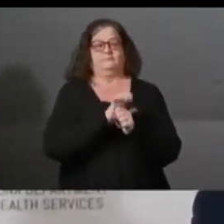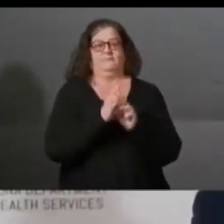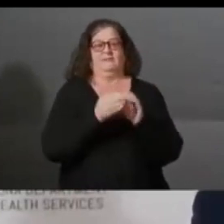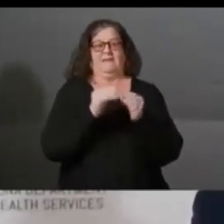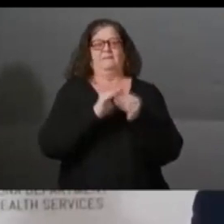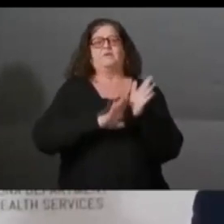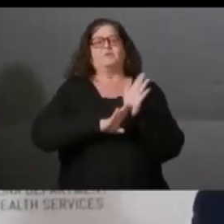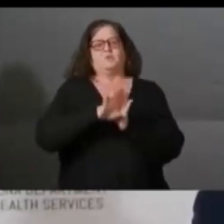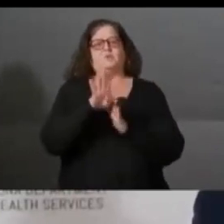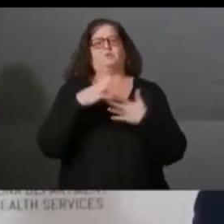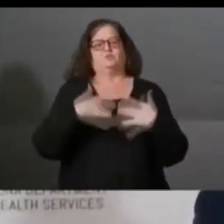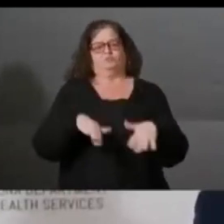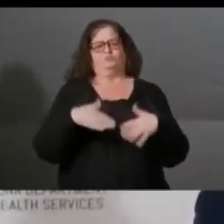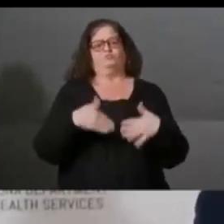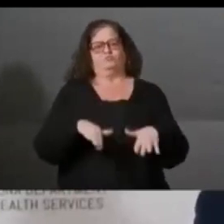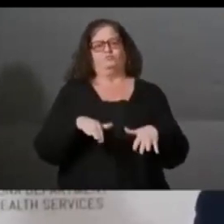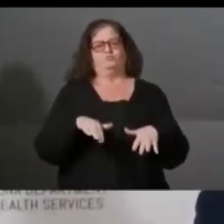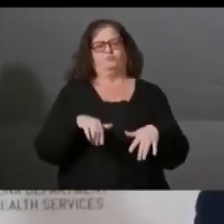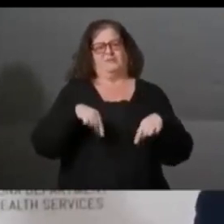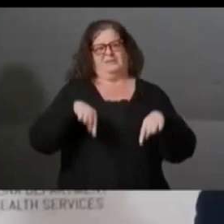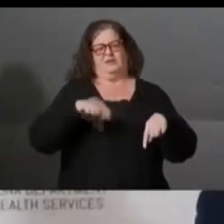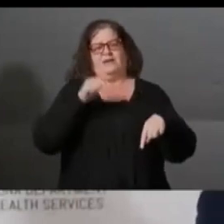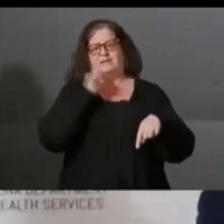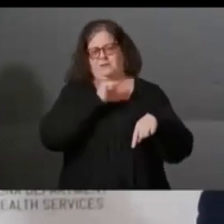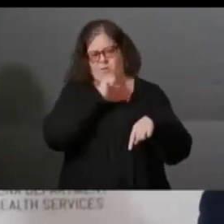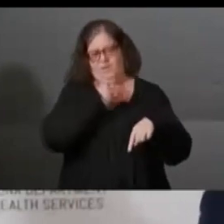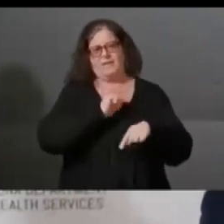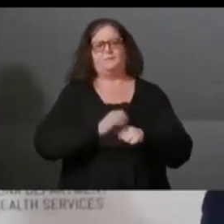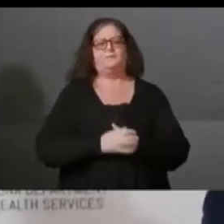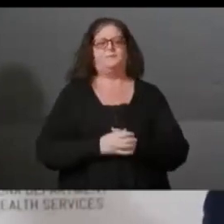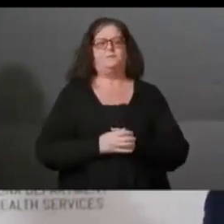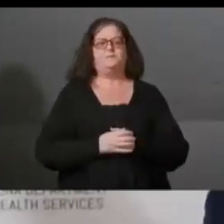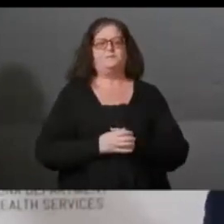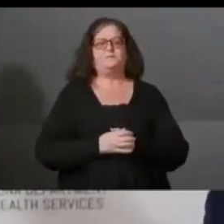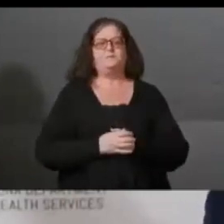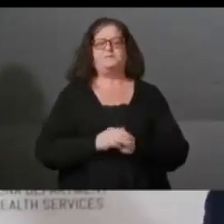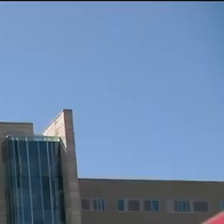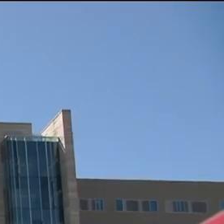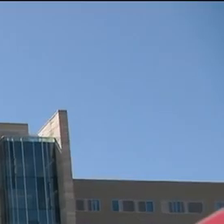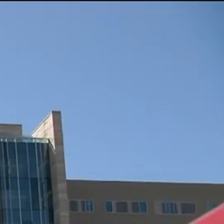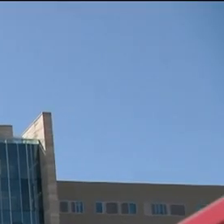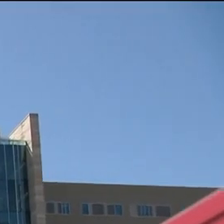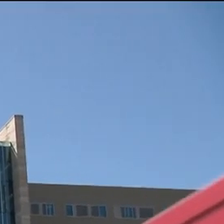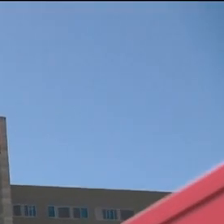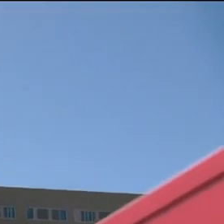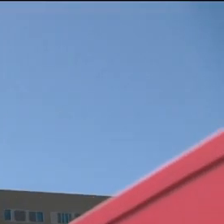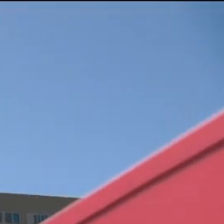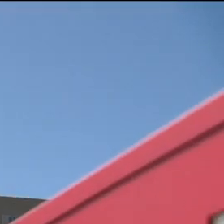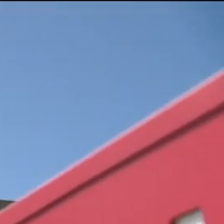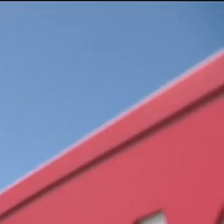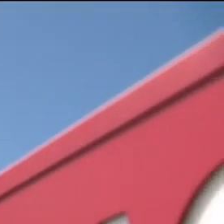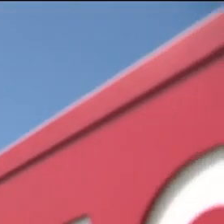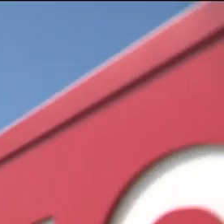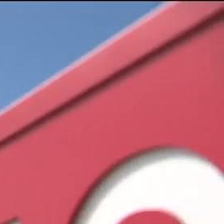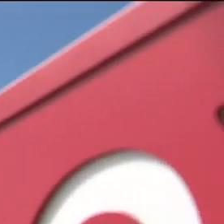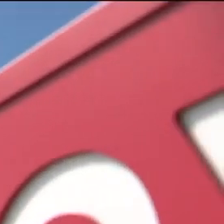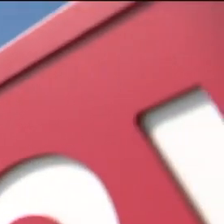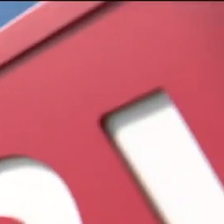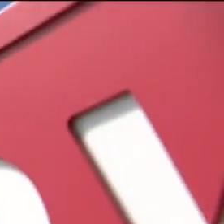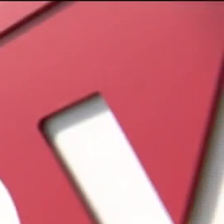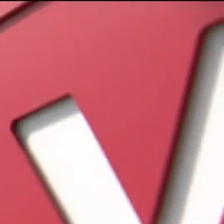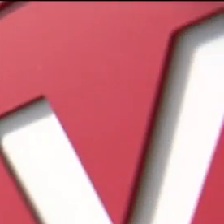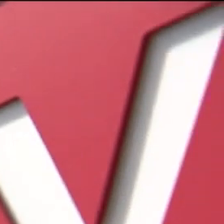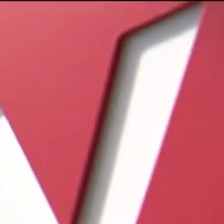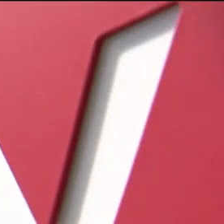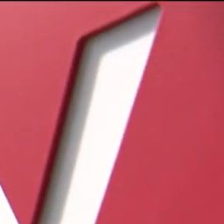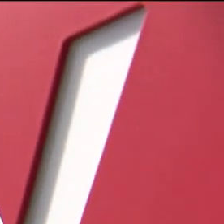rise in the state of Arizona, and they are rising around the nation. The governor announced an additional $60 million